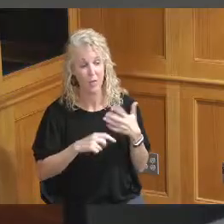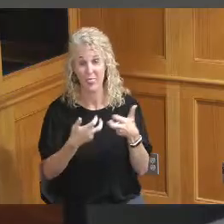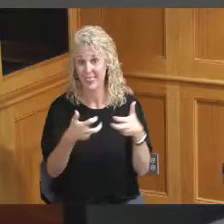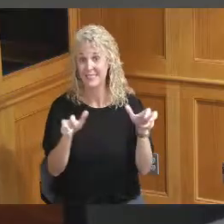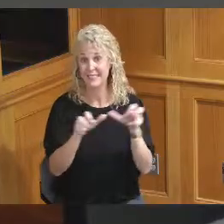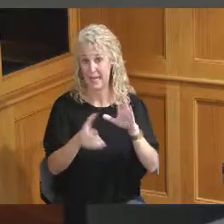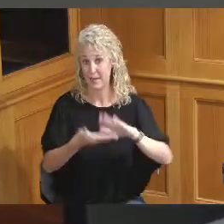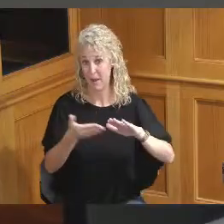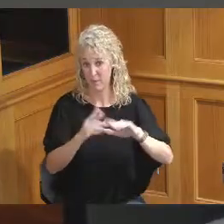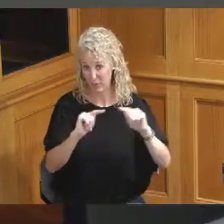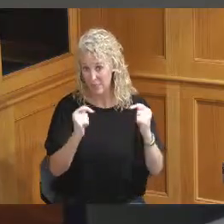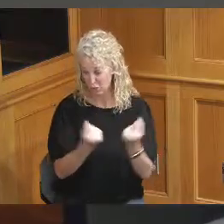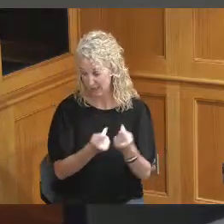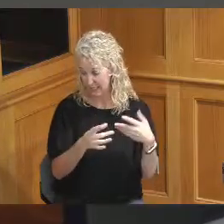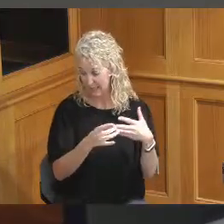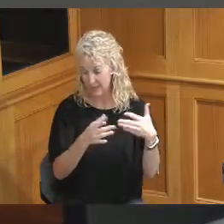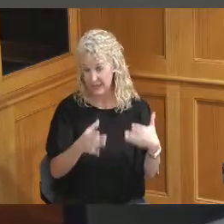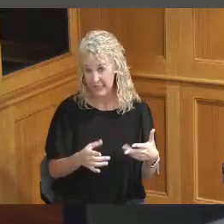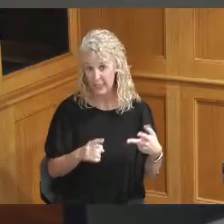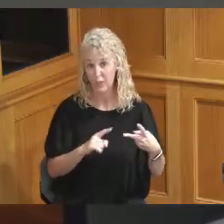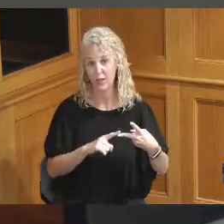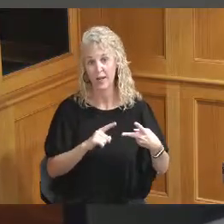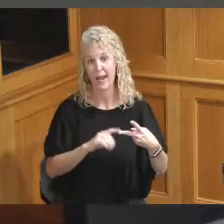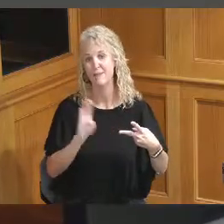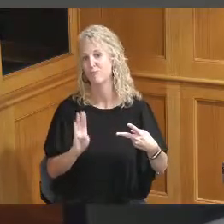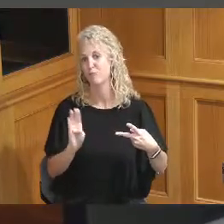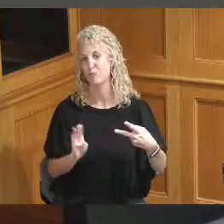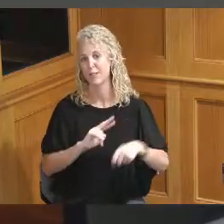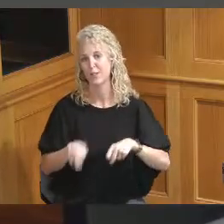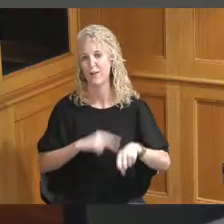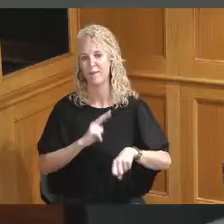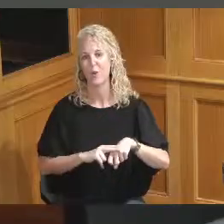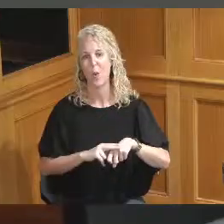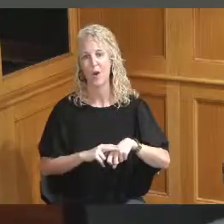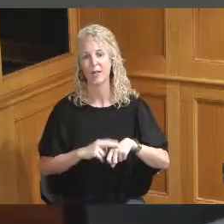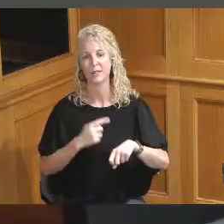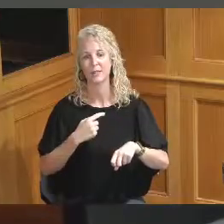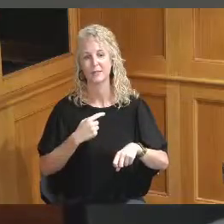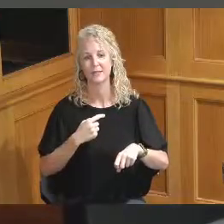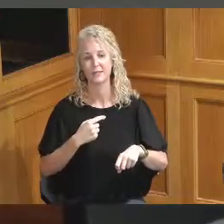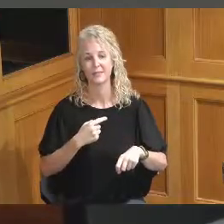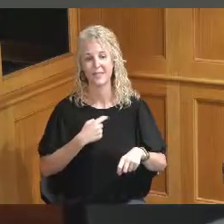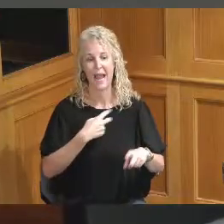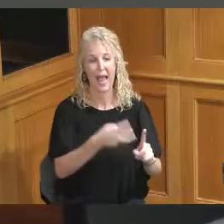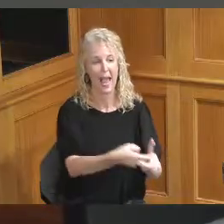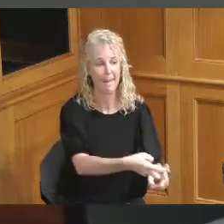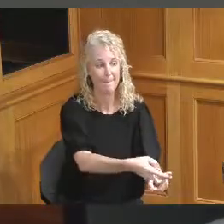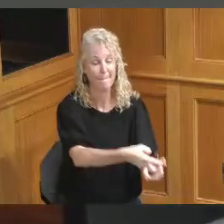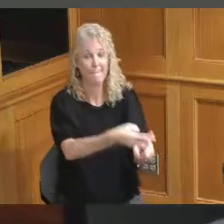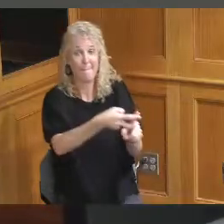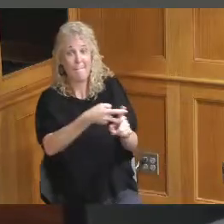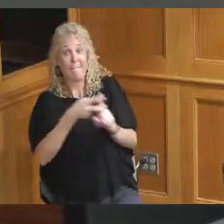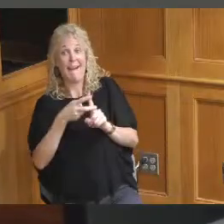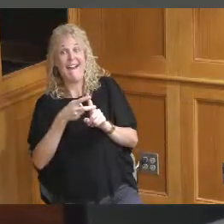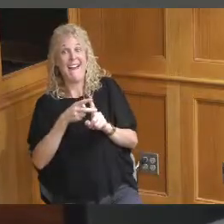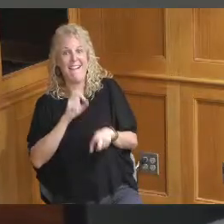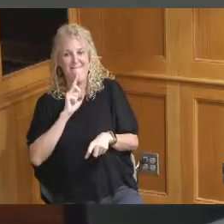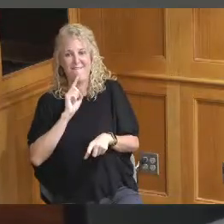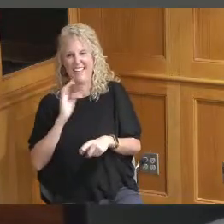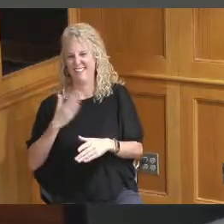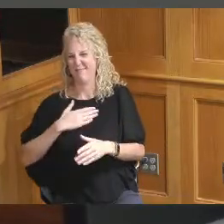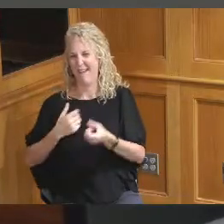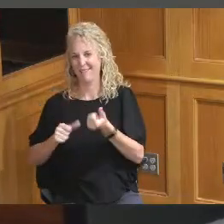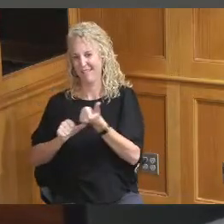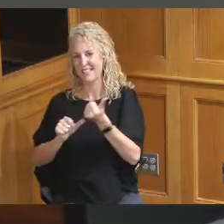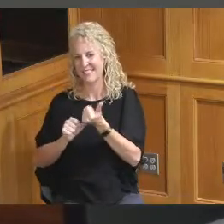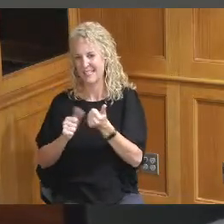us today, and notably Bridget Doherty, who I pulled out of her regular communications role to serve on a